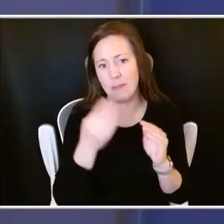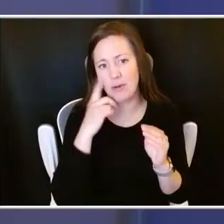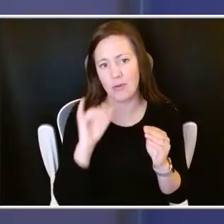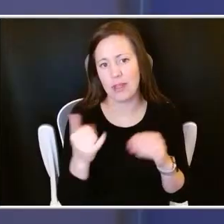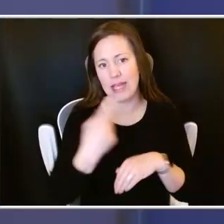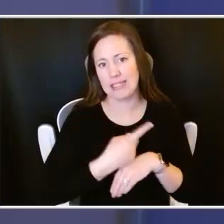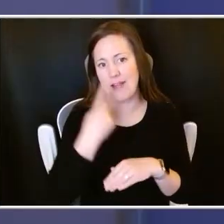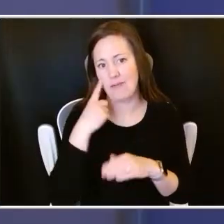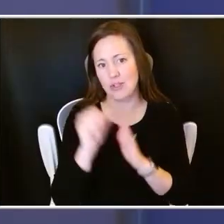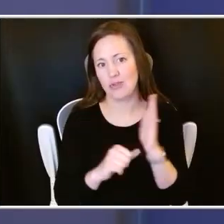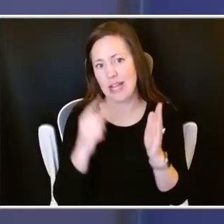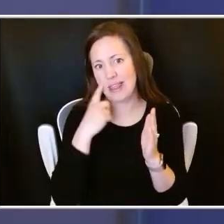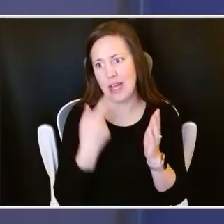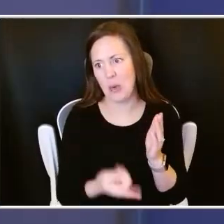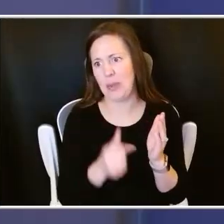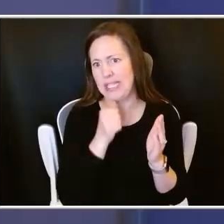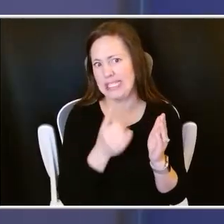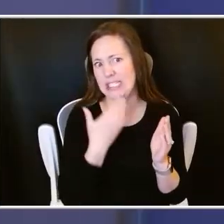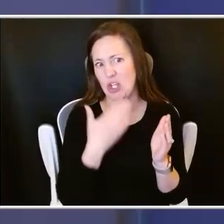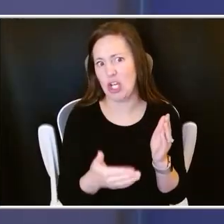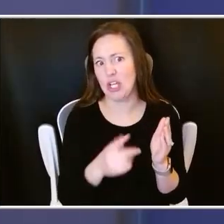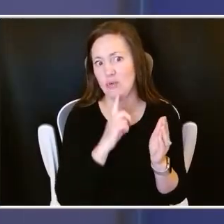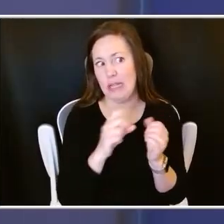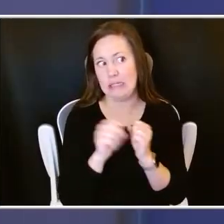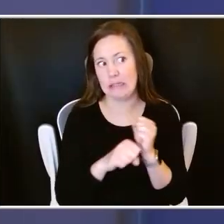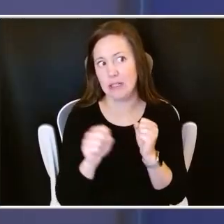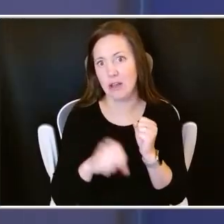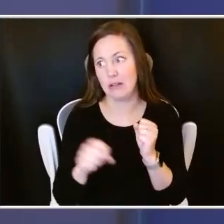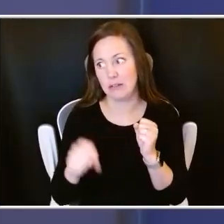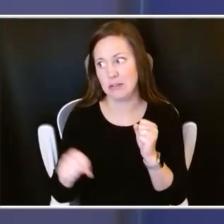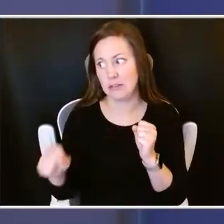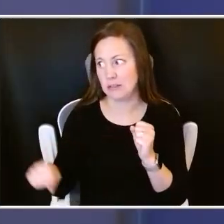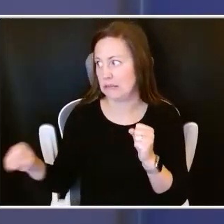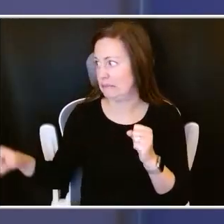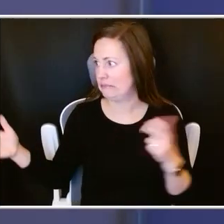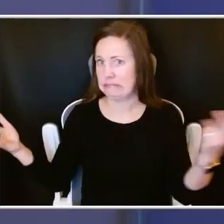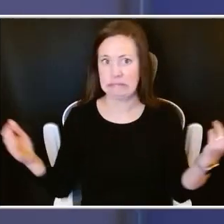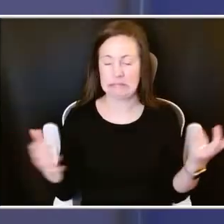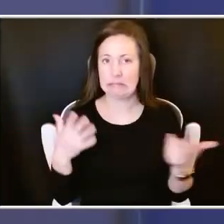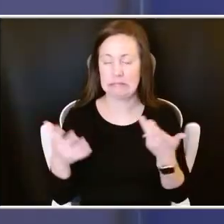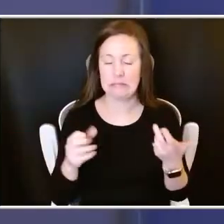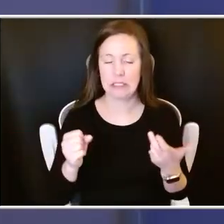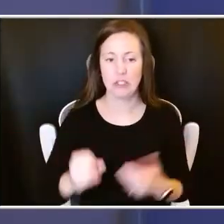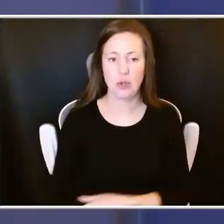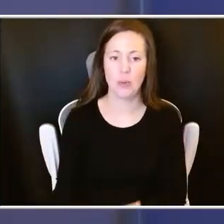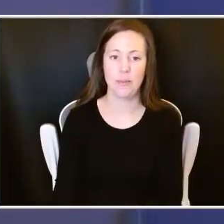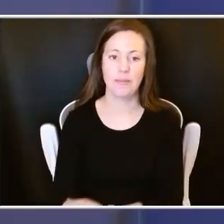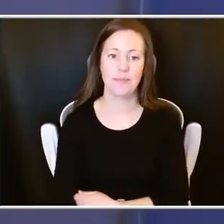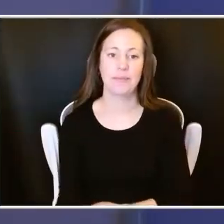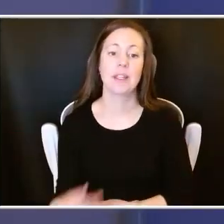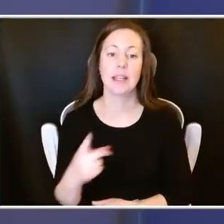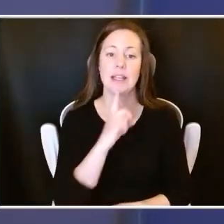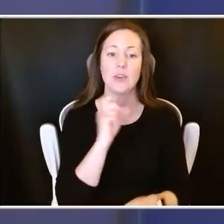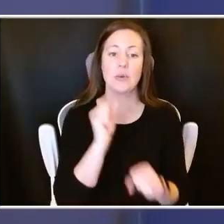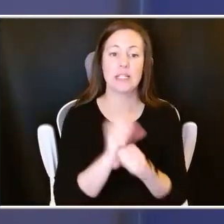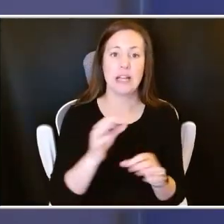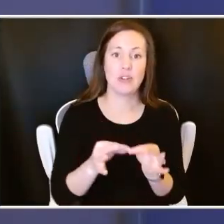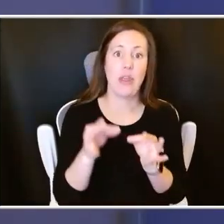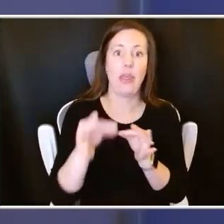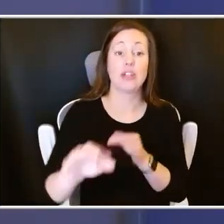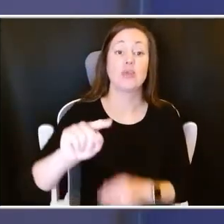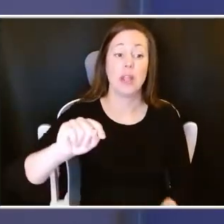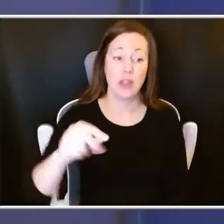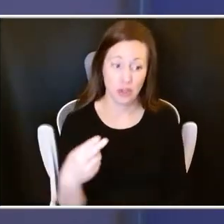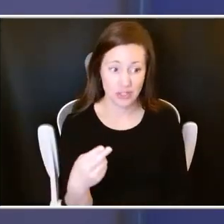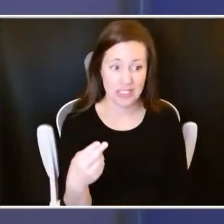isn't good, because it was taking longer and longer to kind of regroup everything. So it got shoved to a Thursday, which